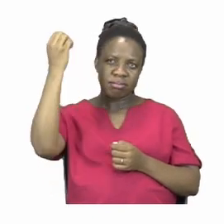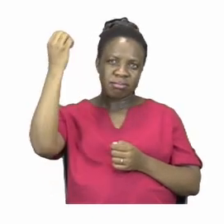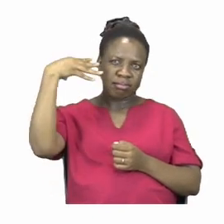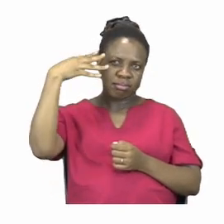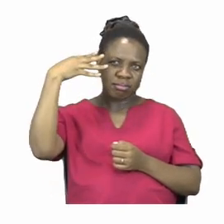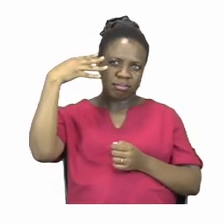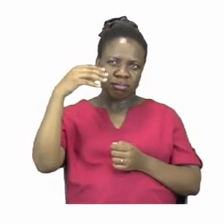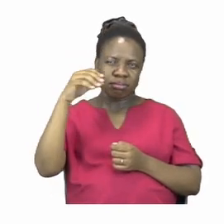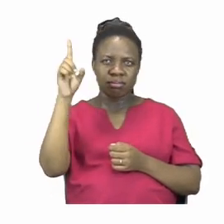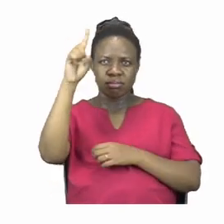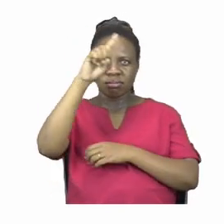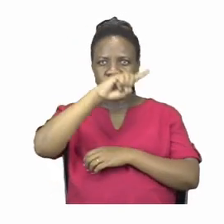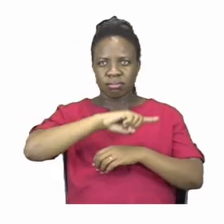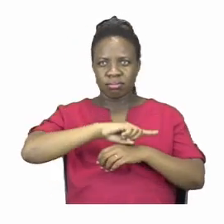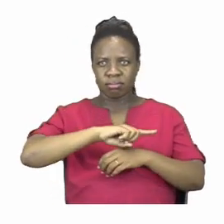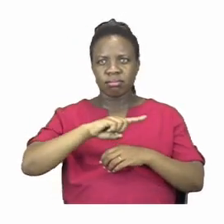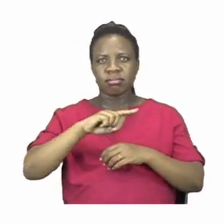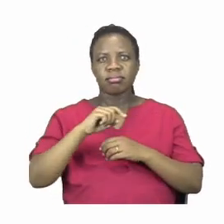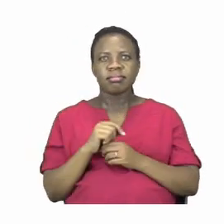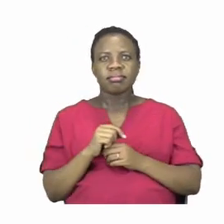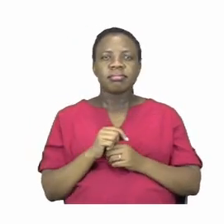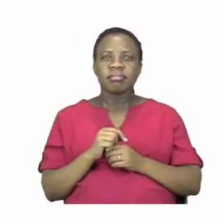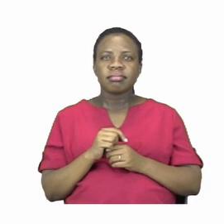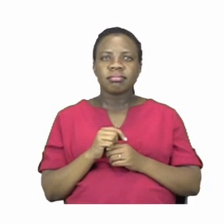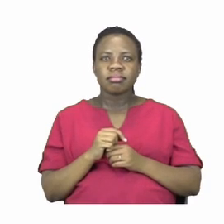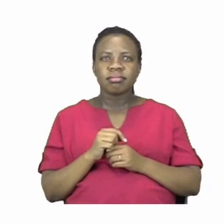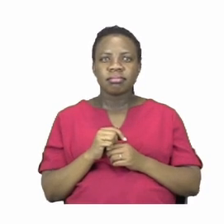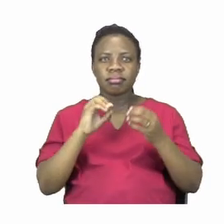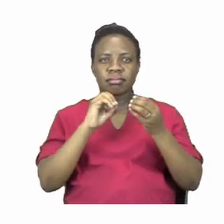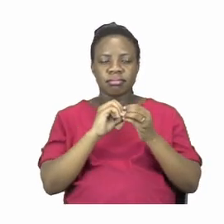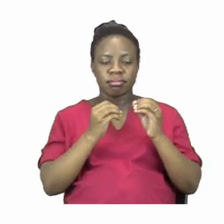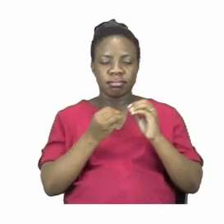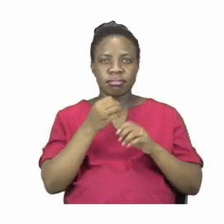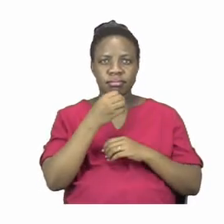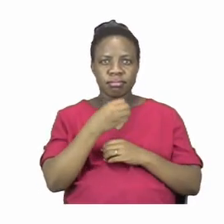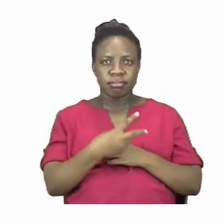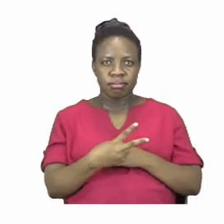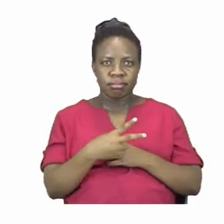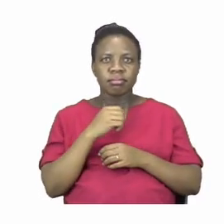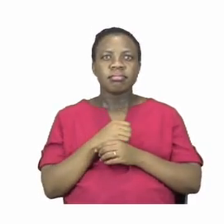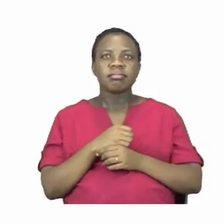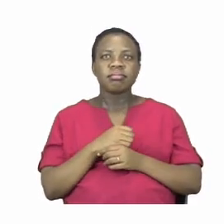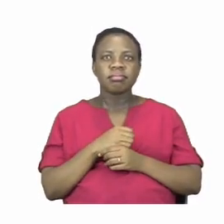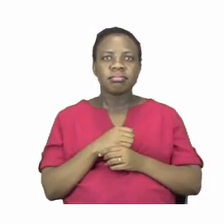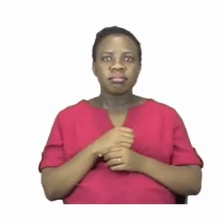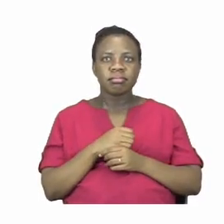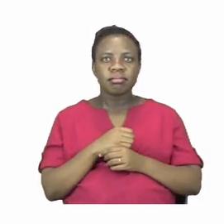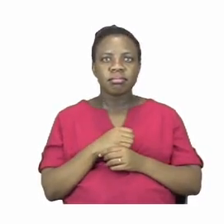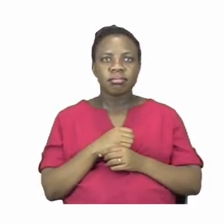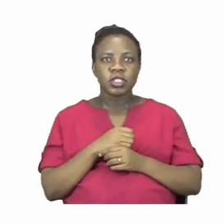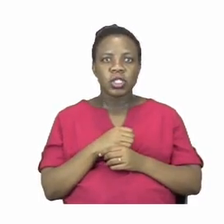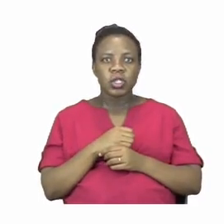number 2. Number 2 says, present the data on the graph below by